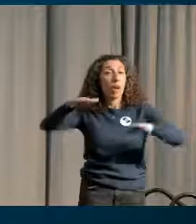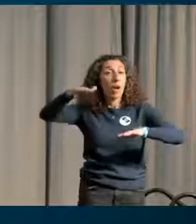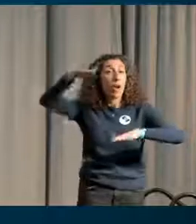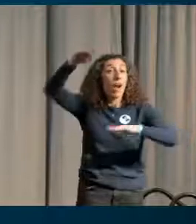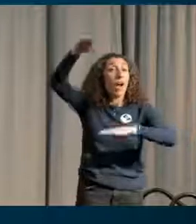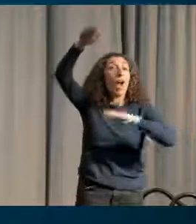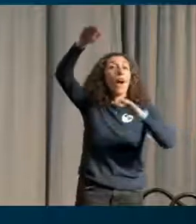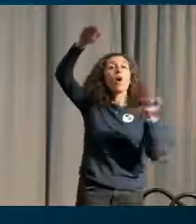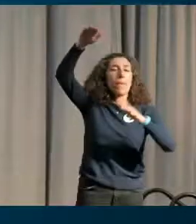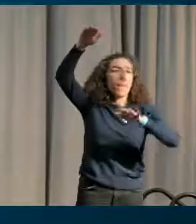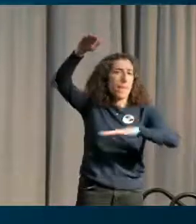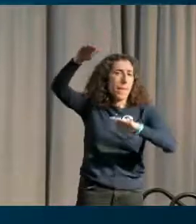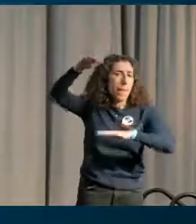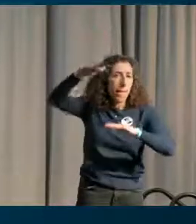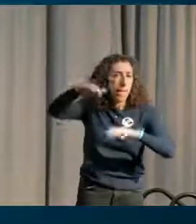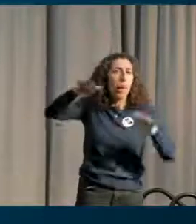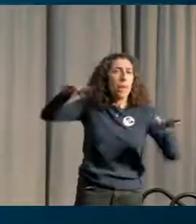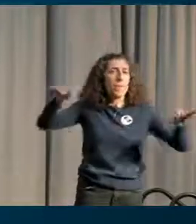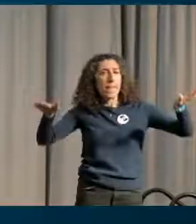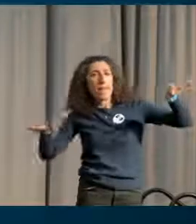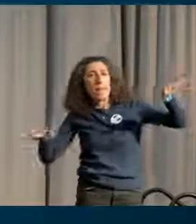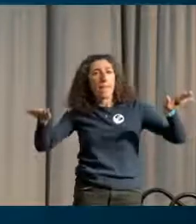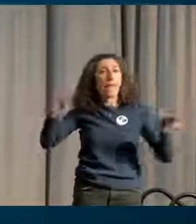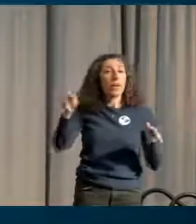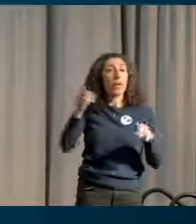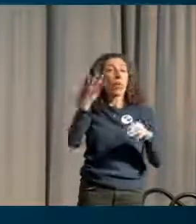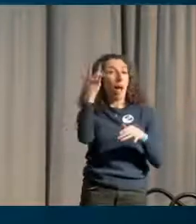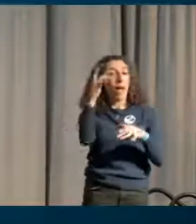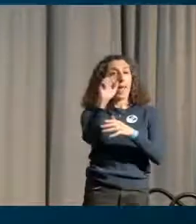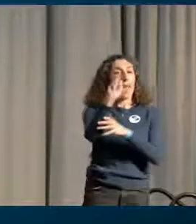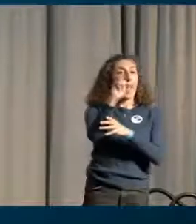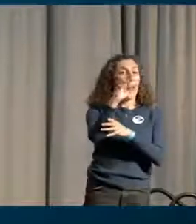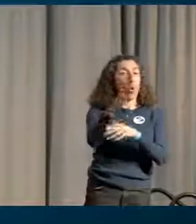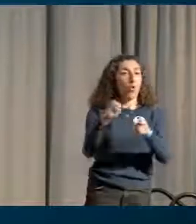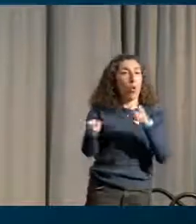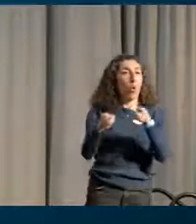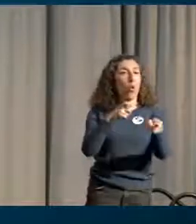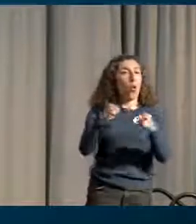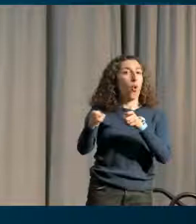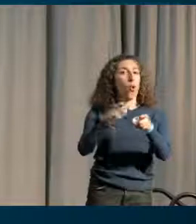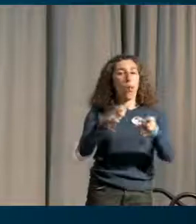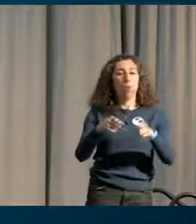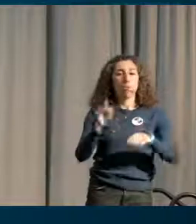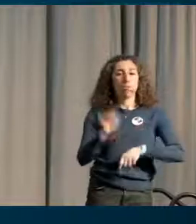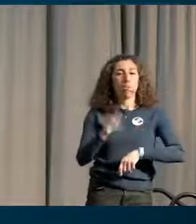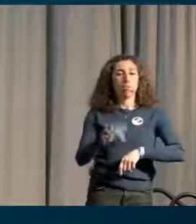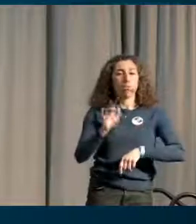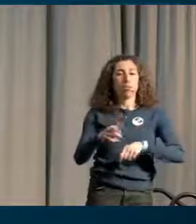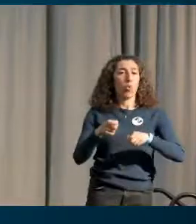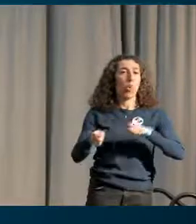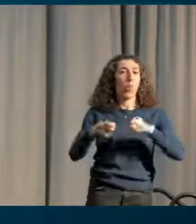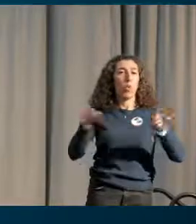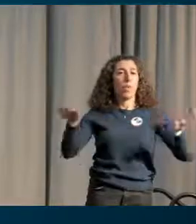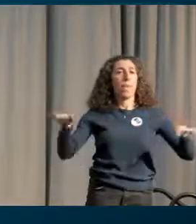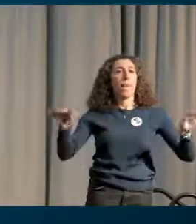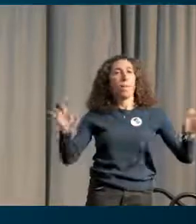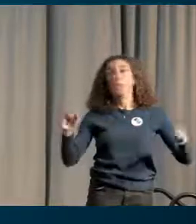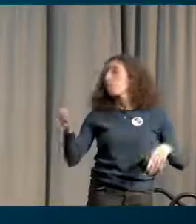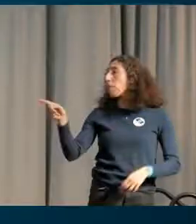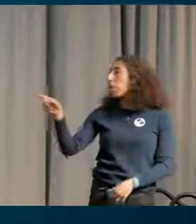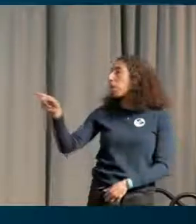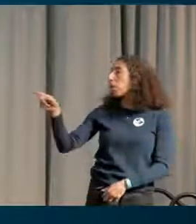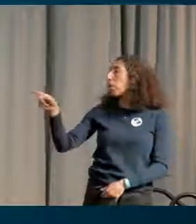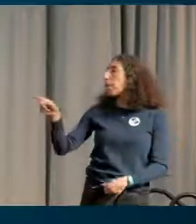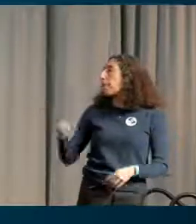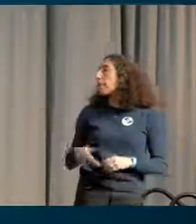You can also think about propellers this way too, because we have a few helicopters in the museum collection. So take a look at these